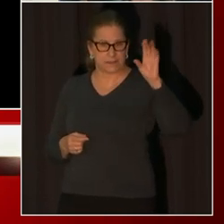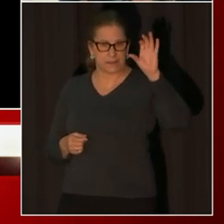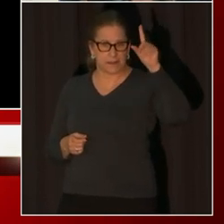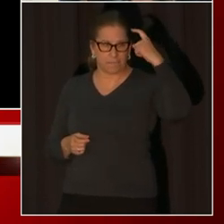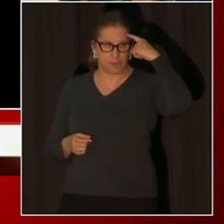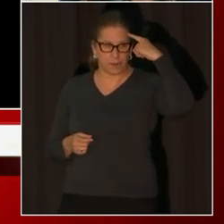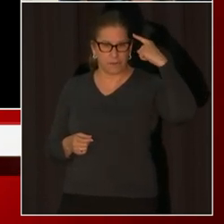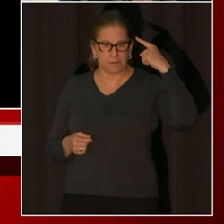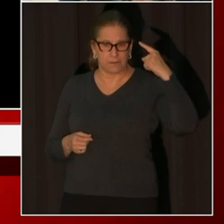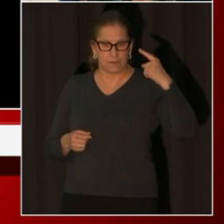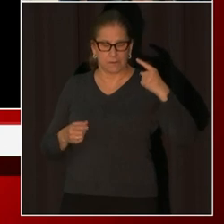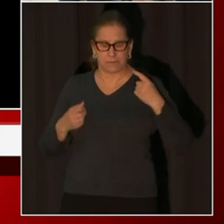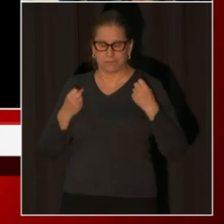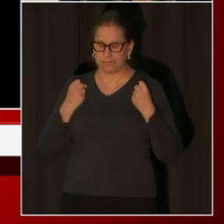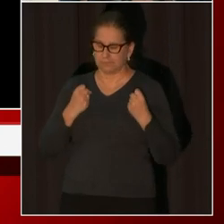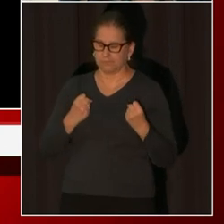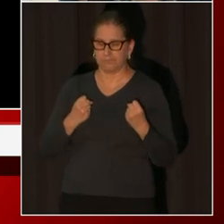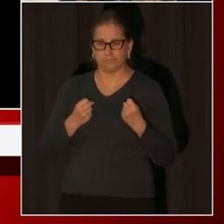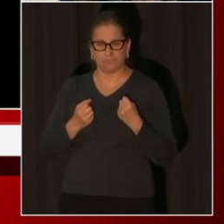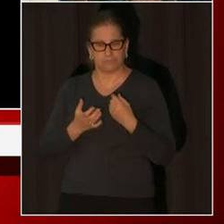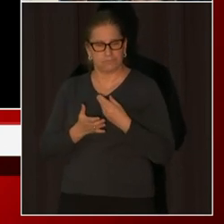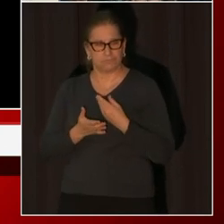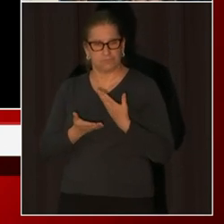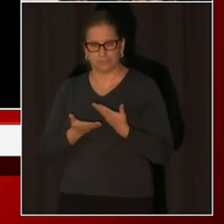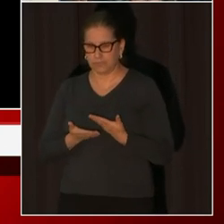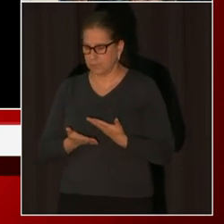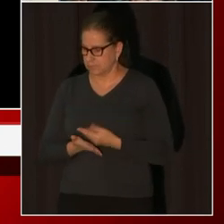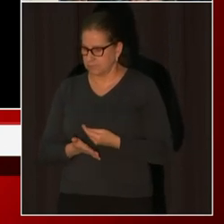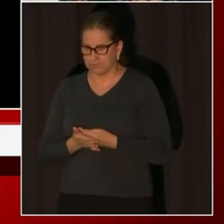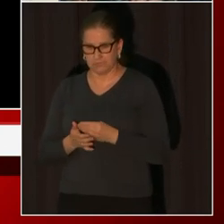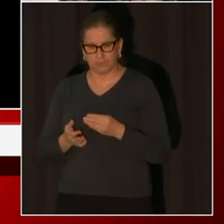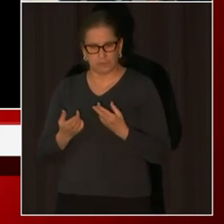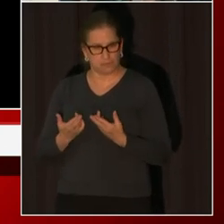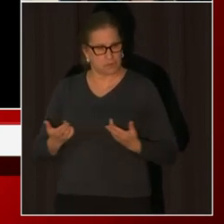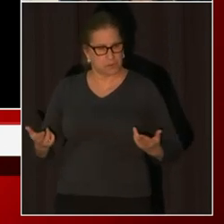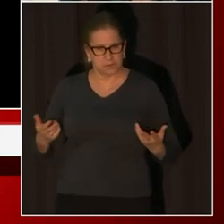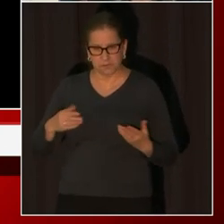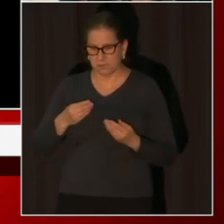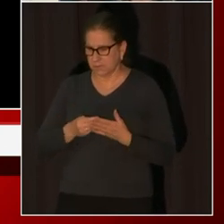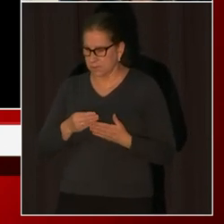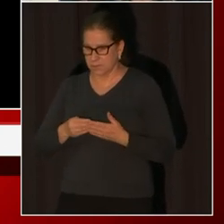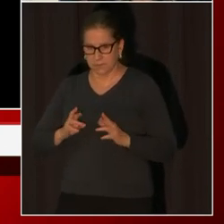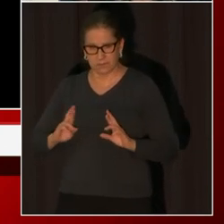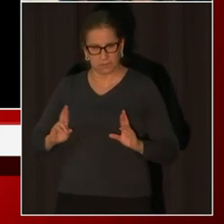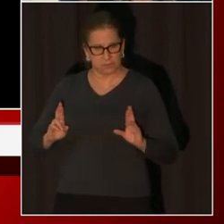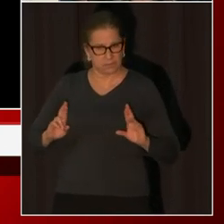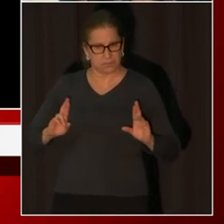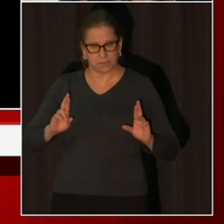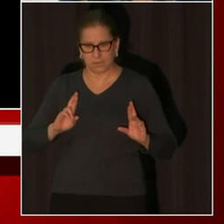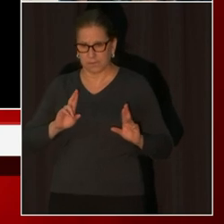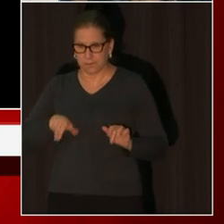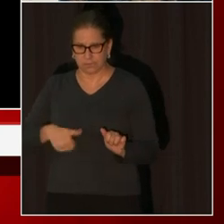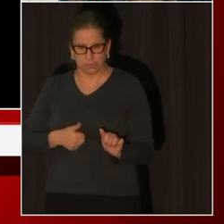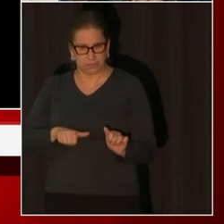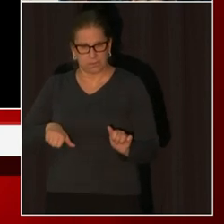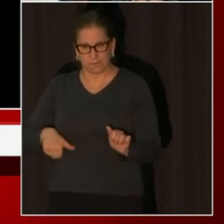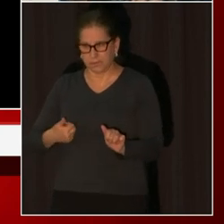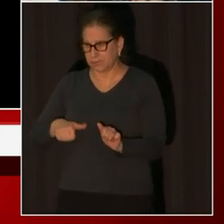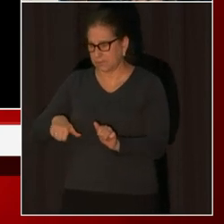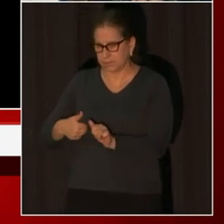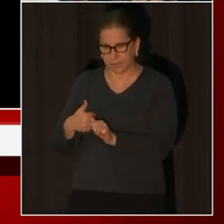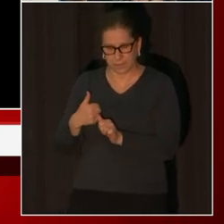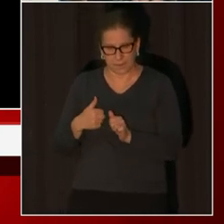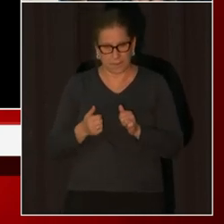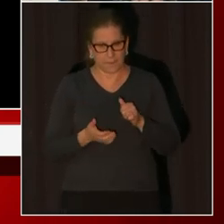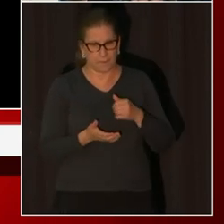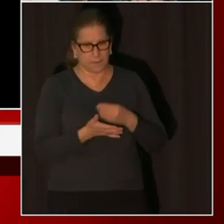doing it in an optimal way. So I think we're at the point where additional use without repayment would put us at risk, but we're at the point where